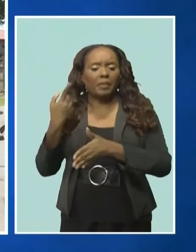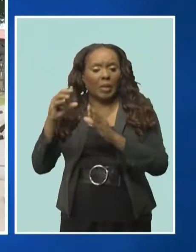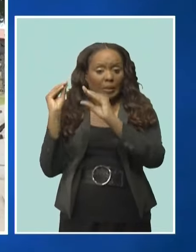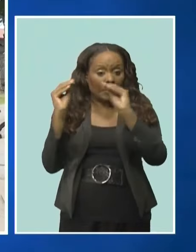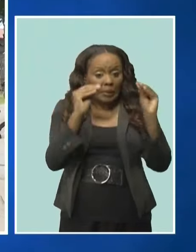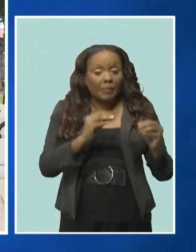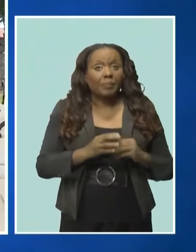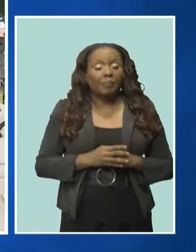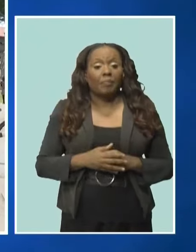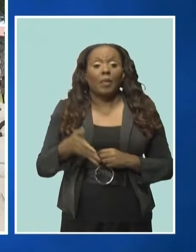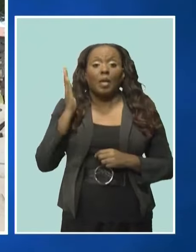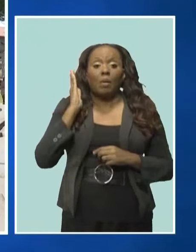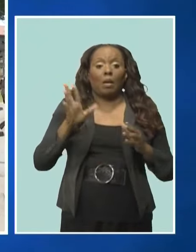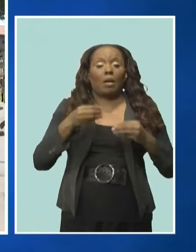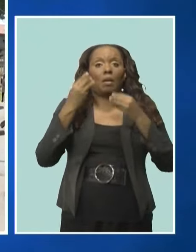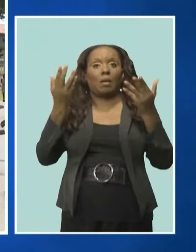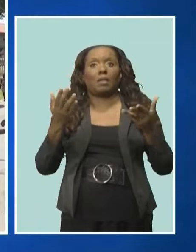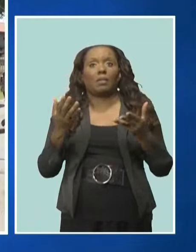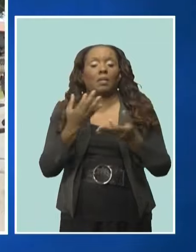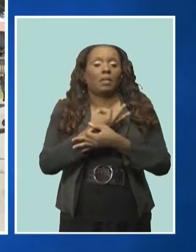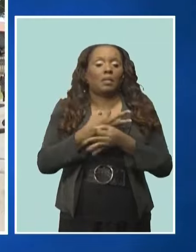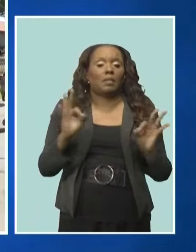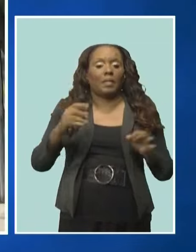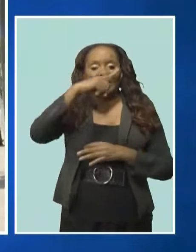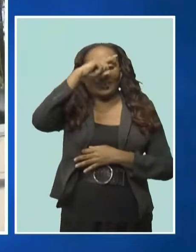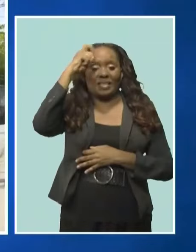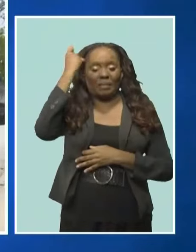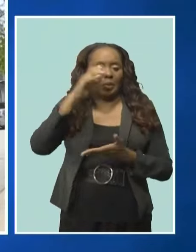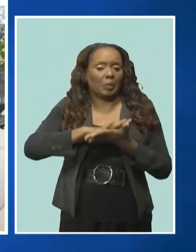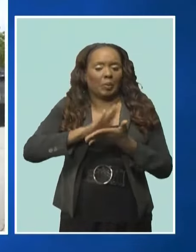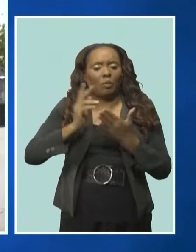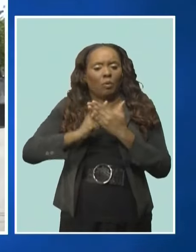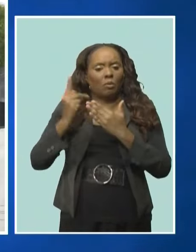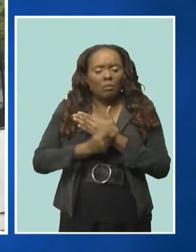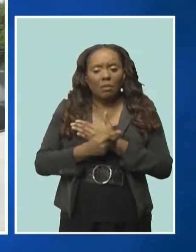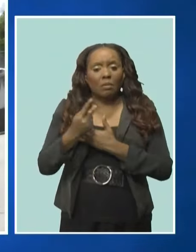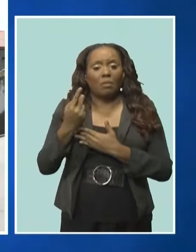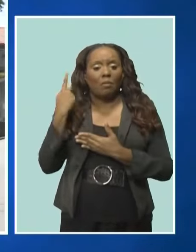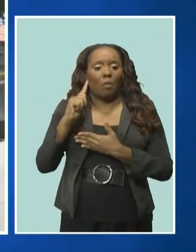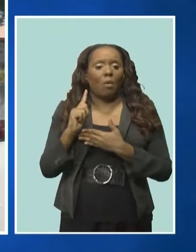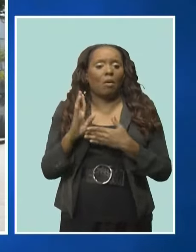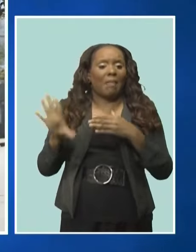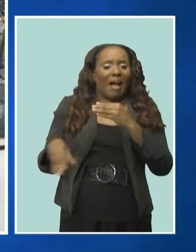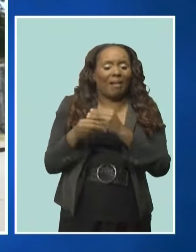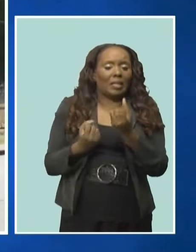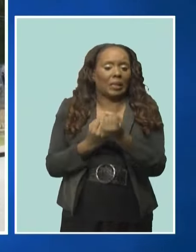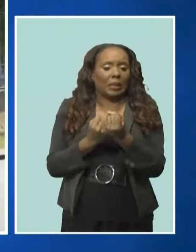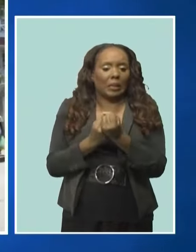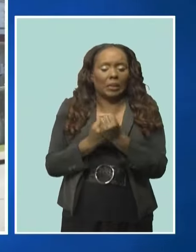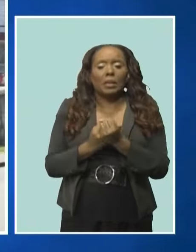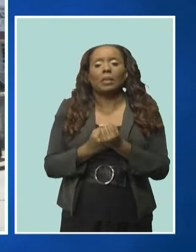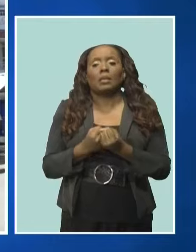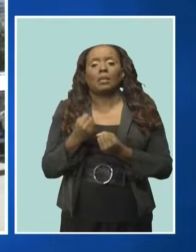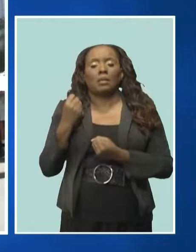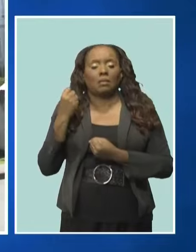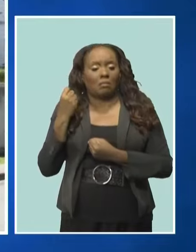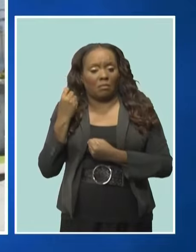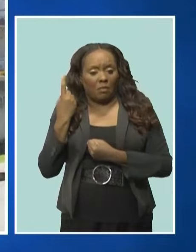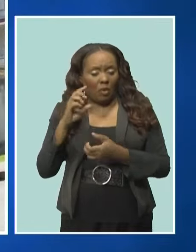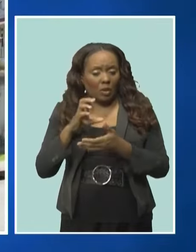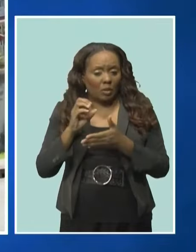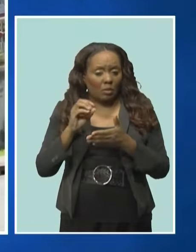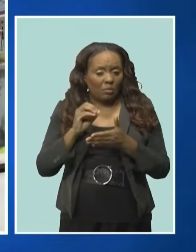ministry will continue to offer a free summer school program to provide additional support for those students identified by teachers and